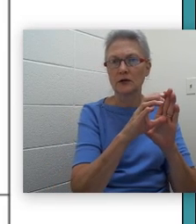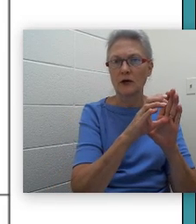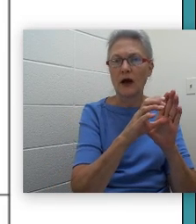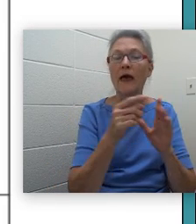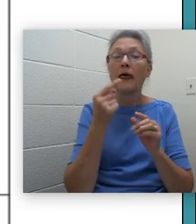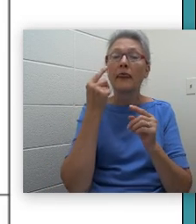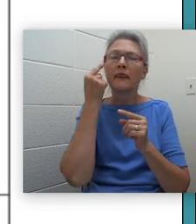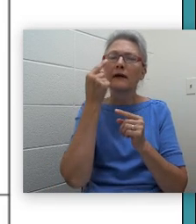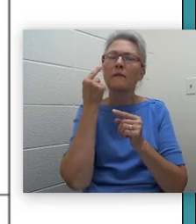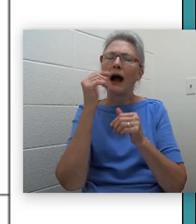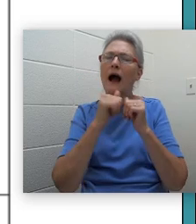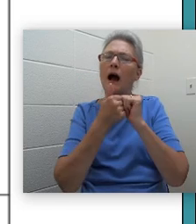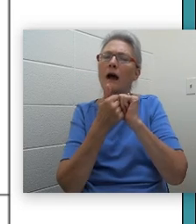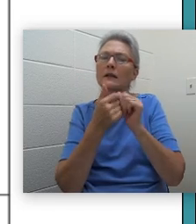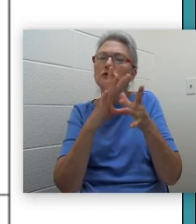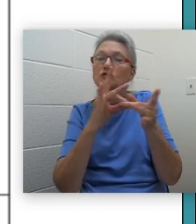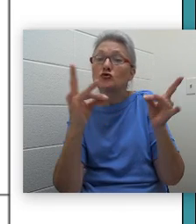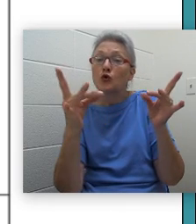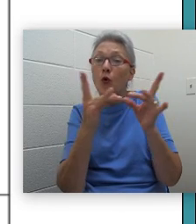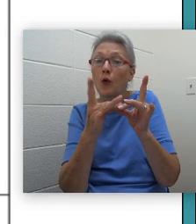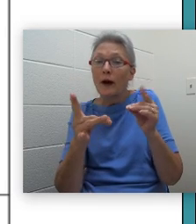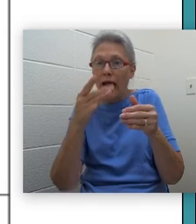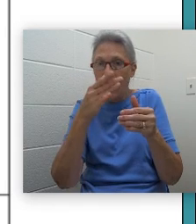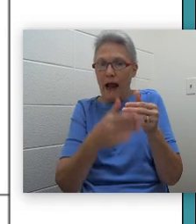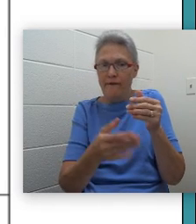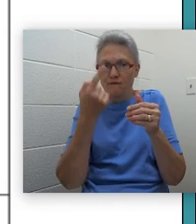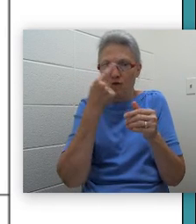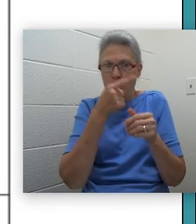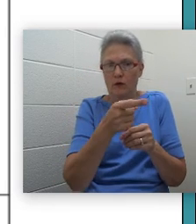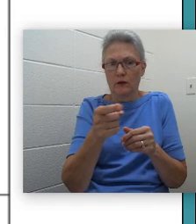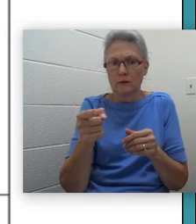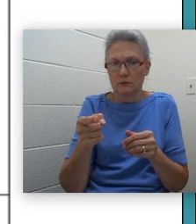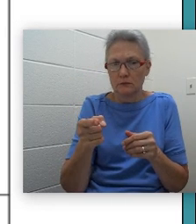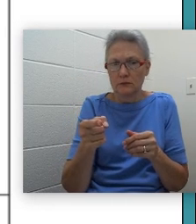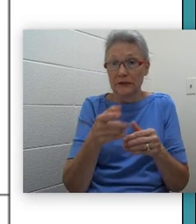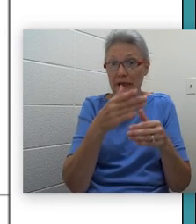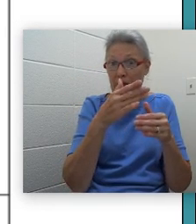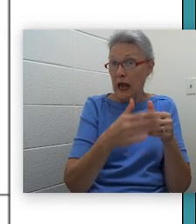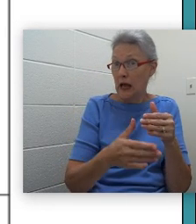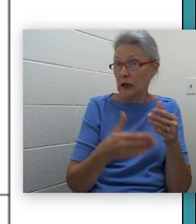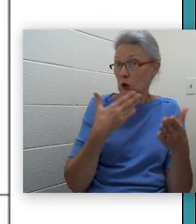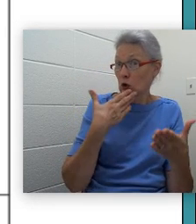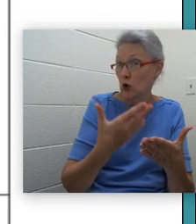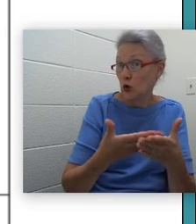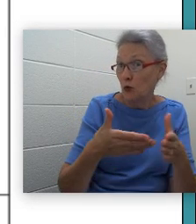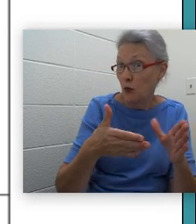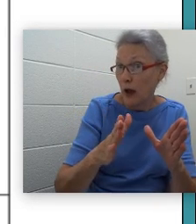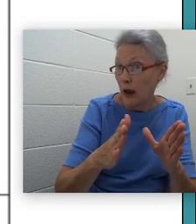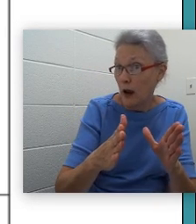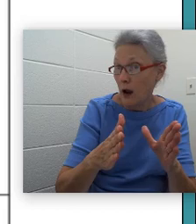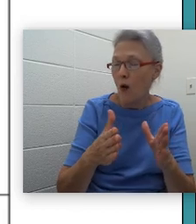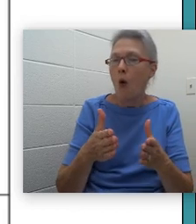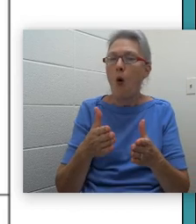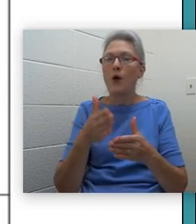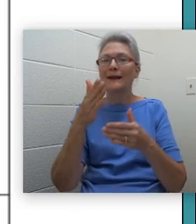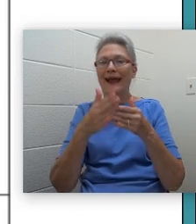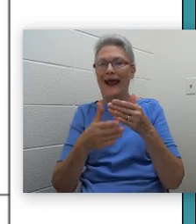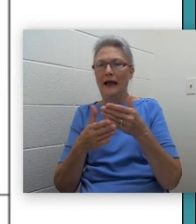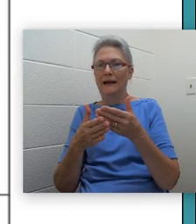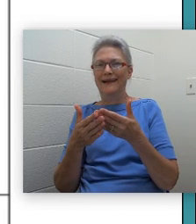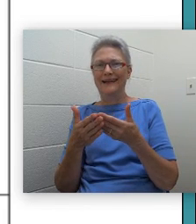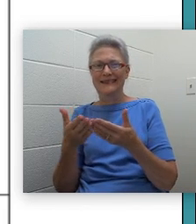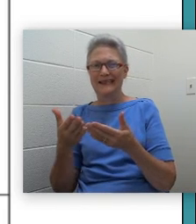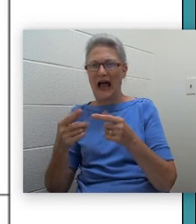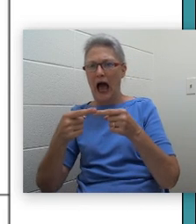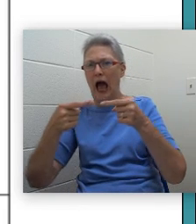that story or how does this story end for them? Does it end in a good way or does it end in a